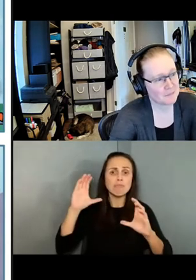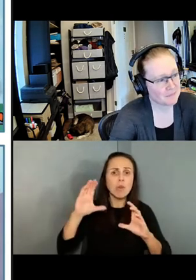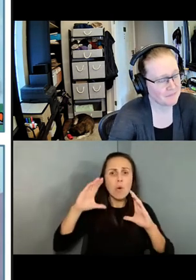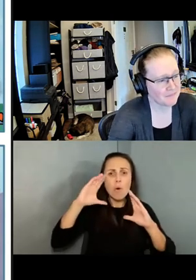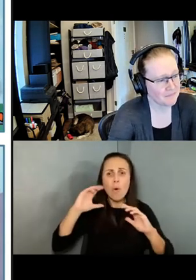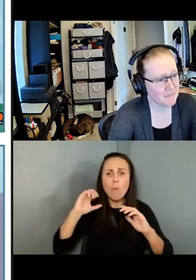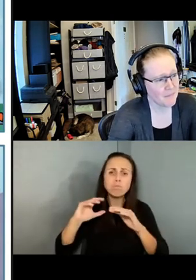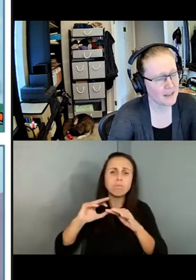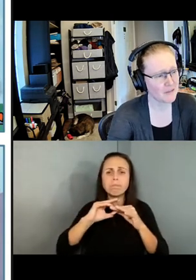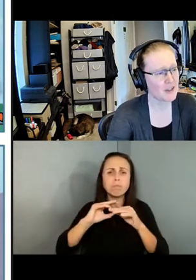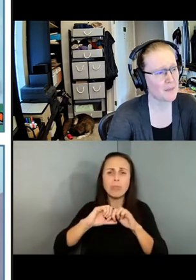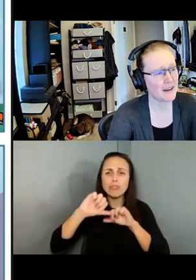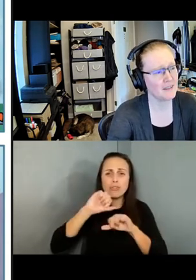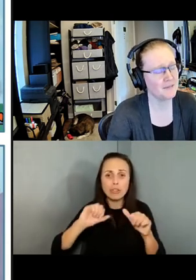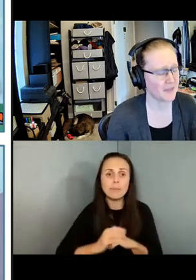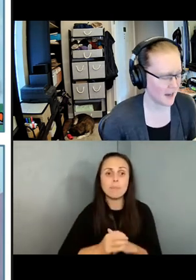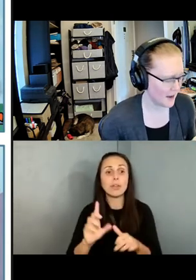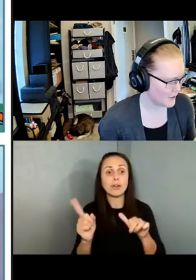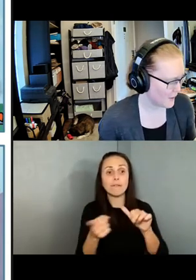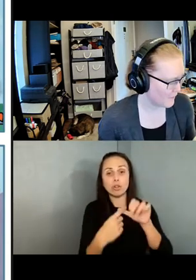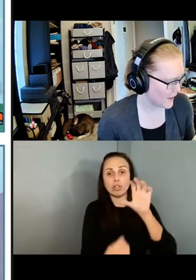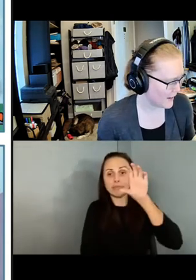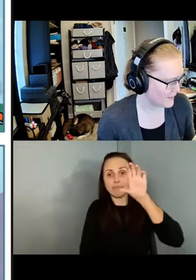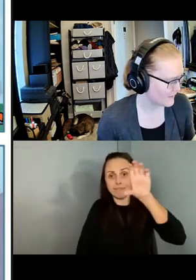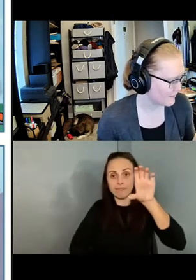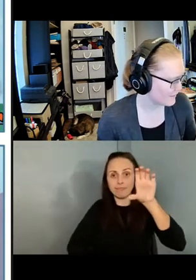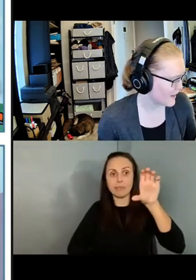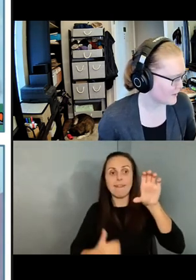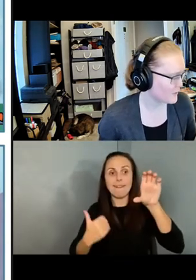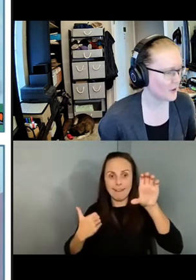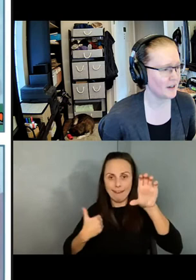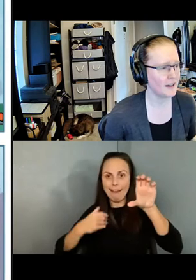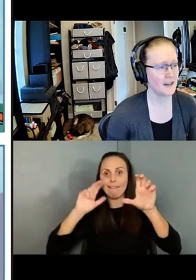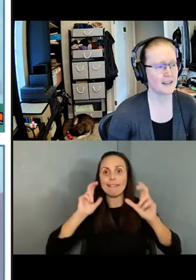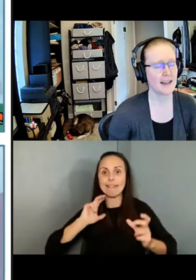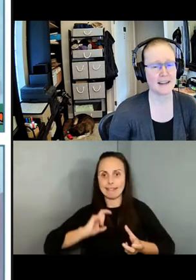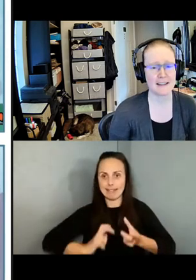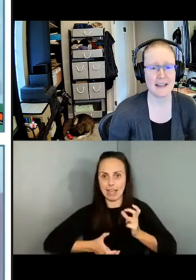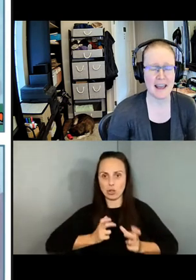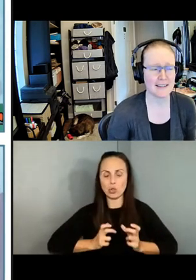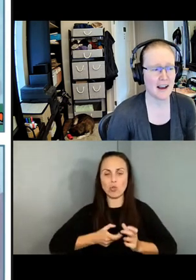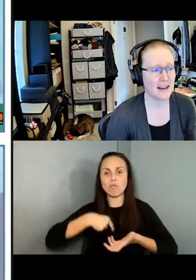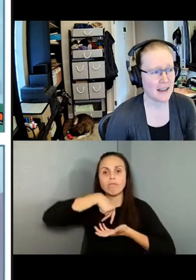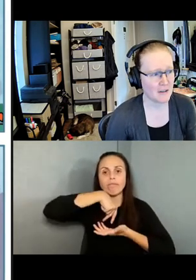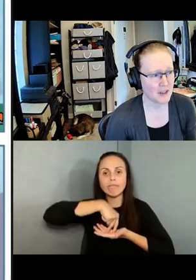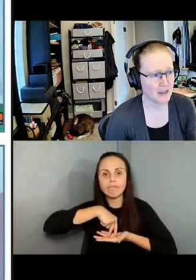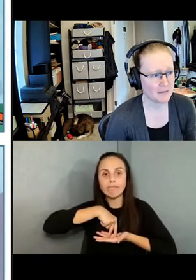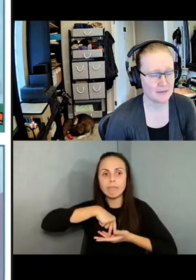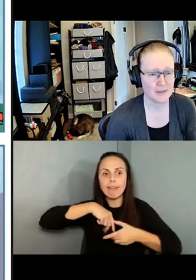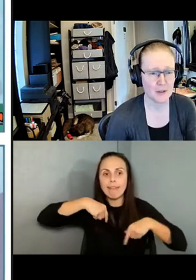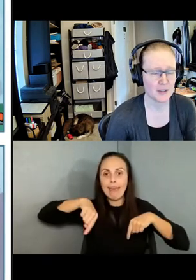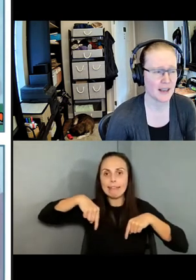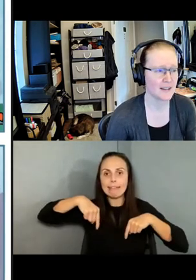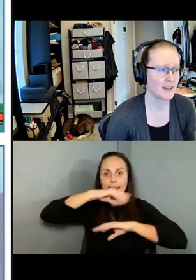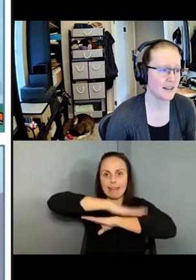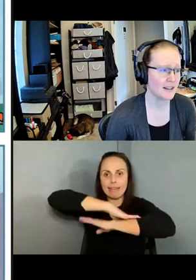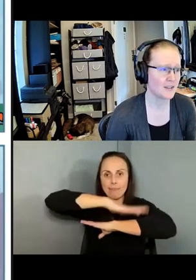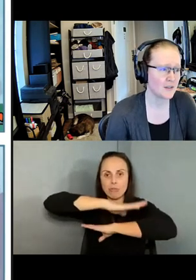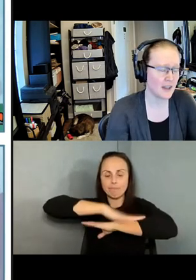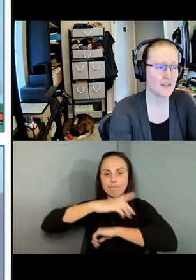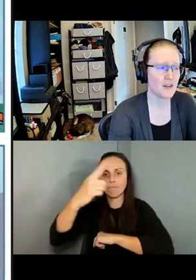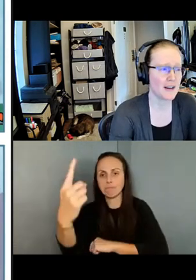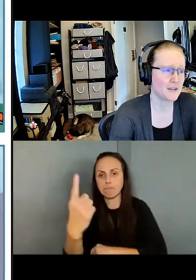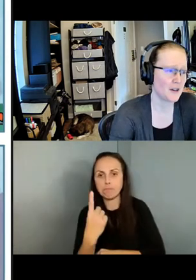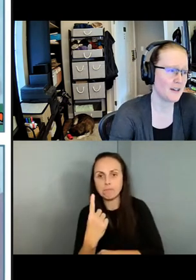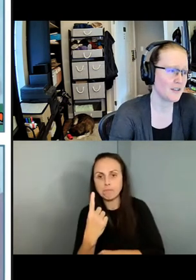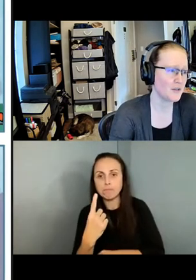another. In the first panel, you have a dinosaur standing at the anxiety counter who says to